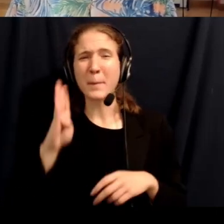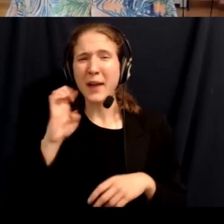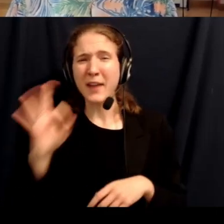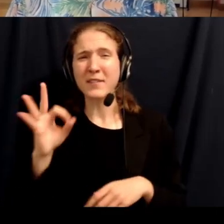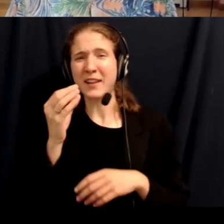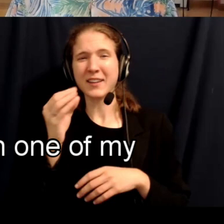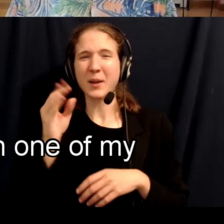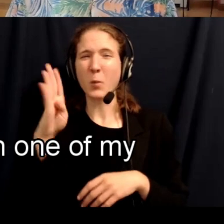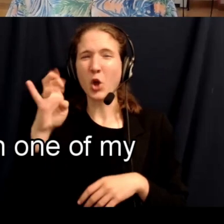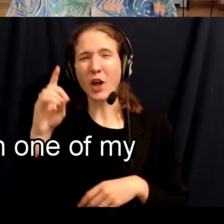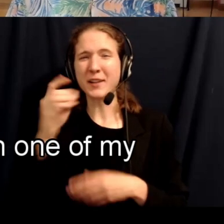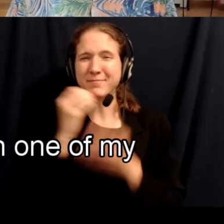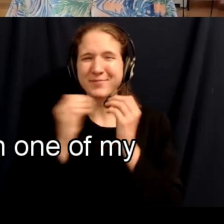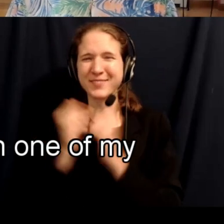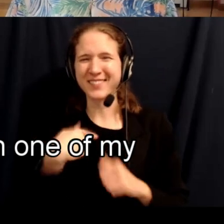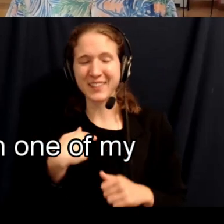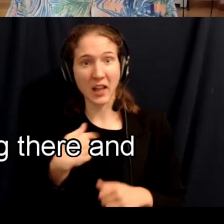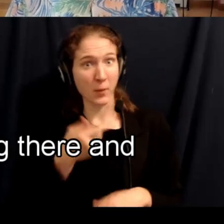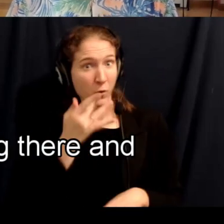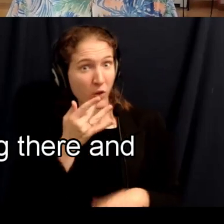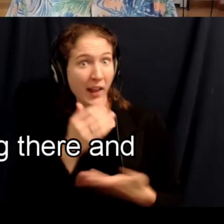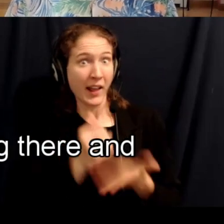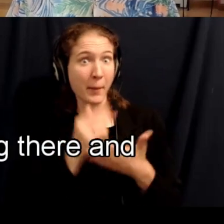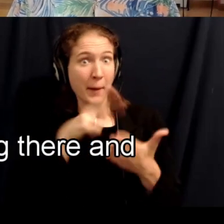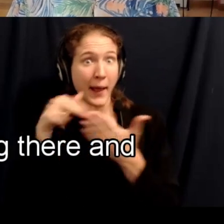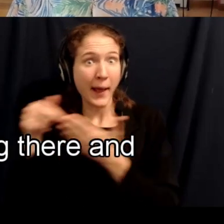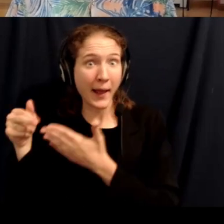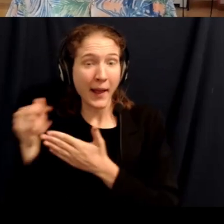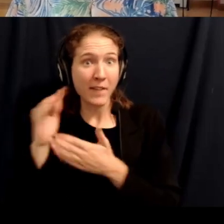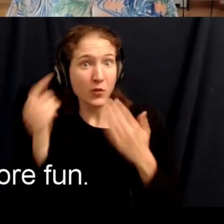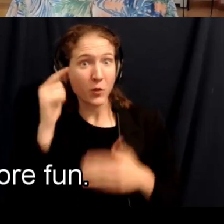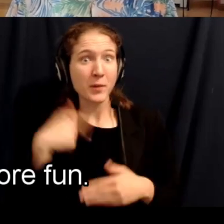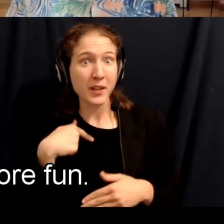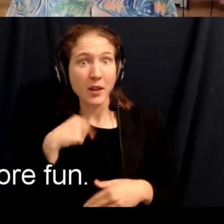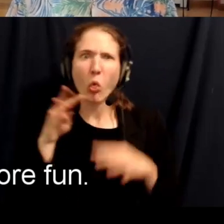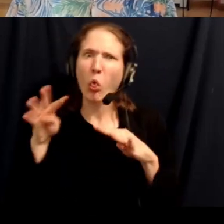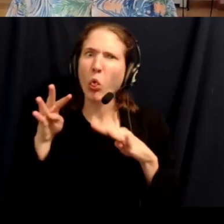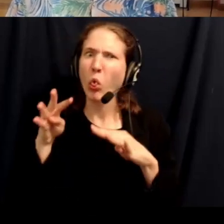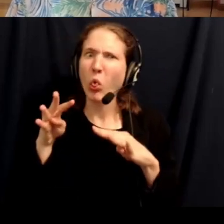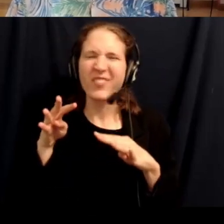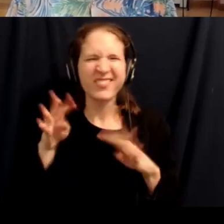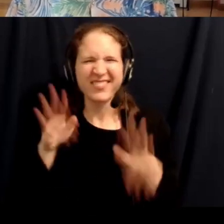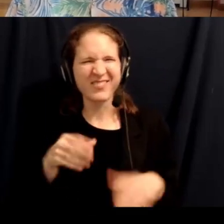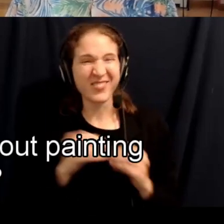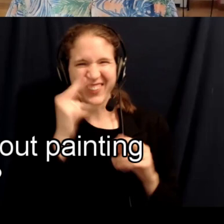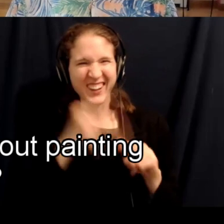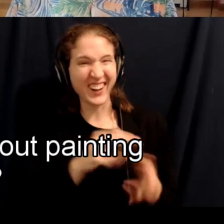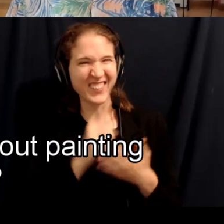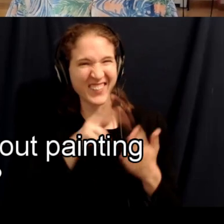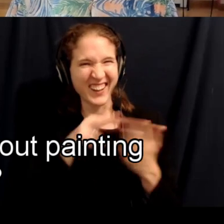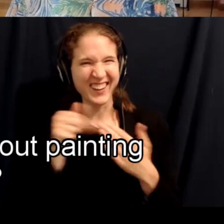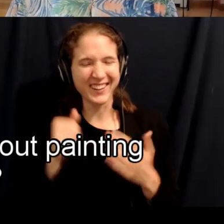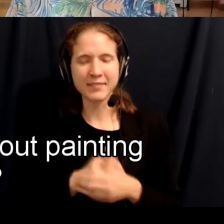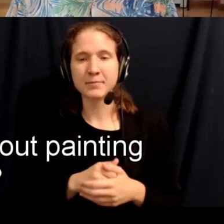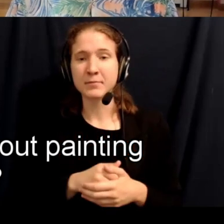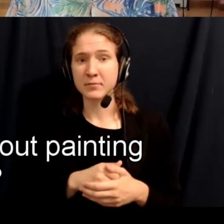something. I'd rather have them finish one of my works instead of them just sitting there and watching. That would be way more fun. Huh. Have you ever